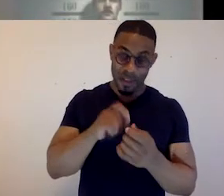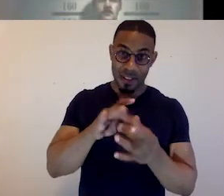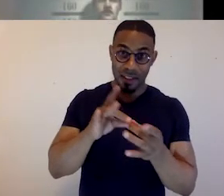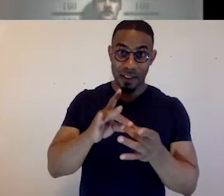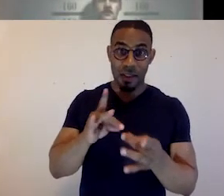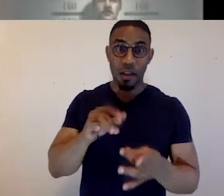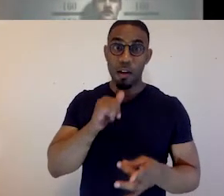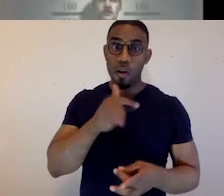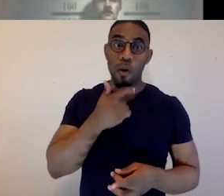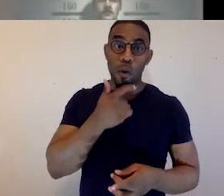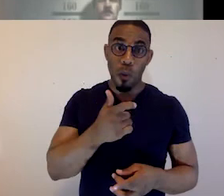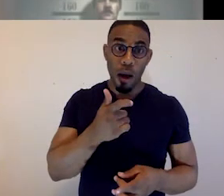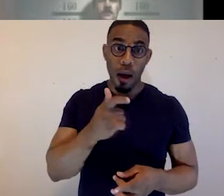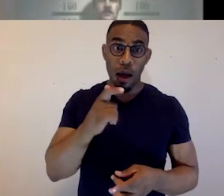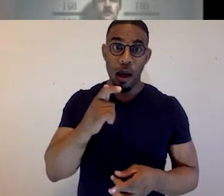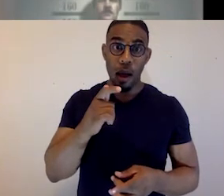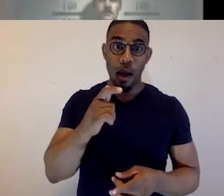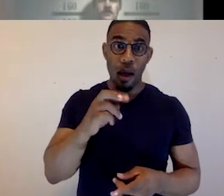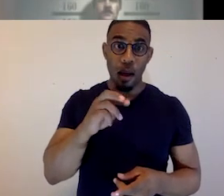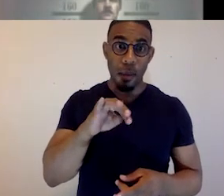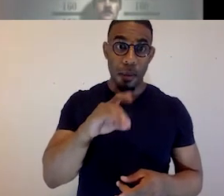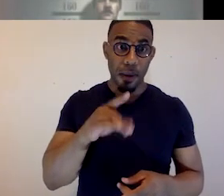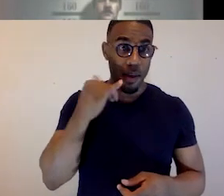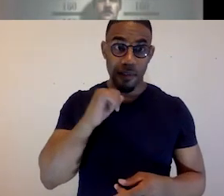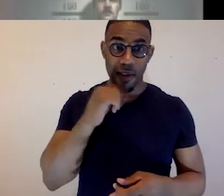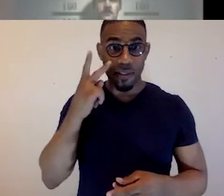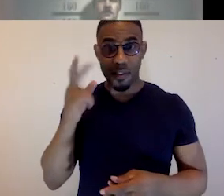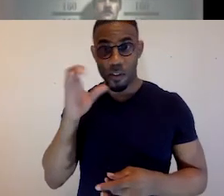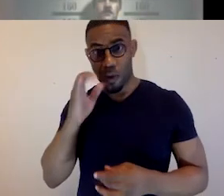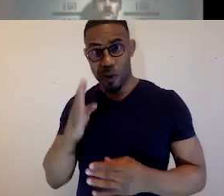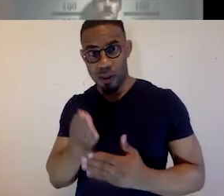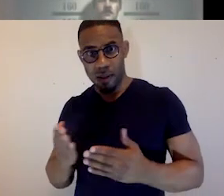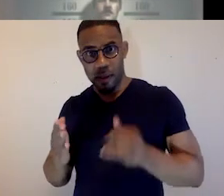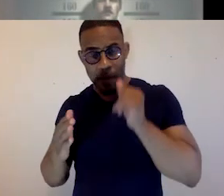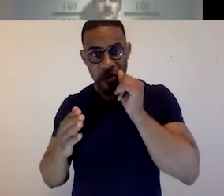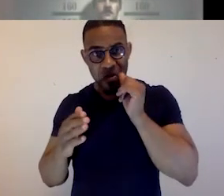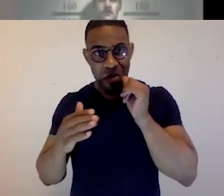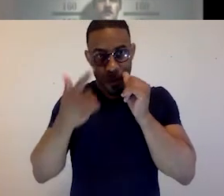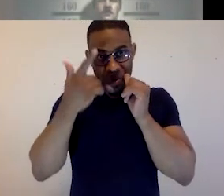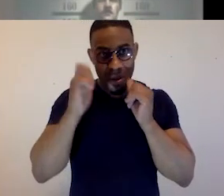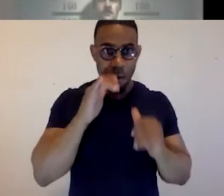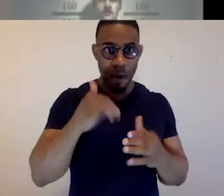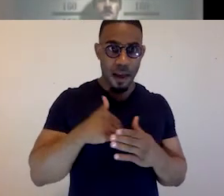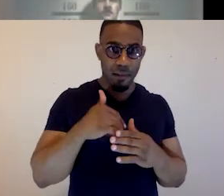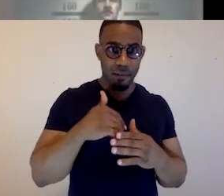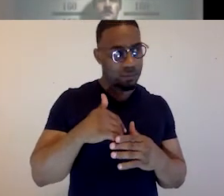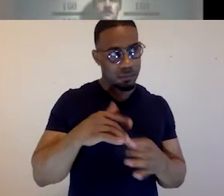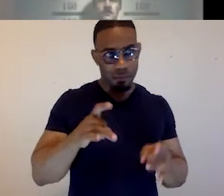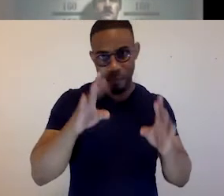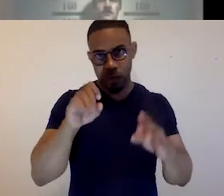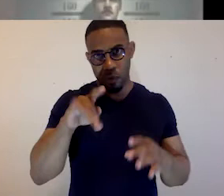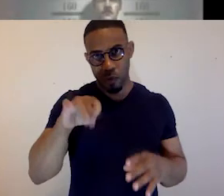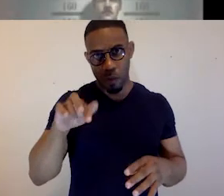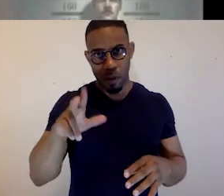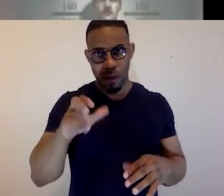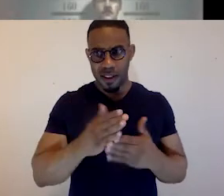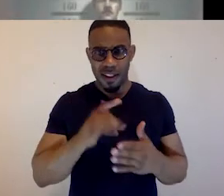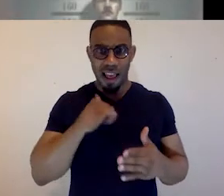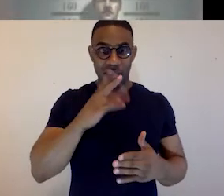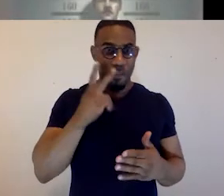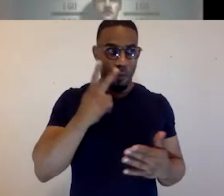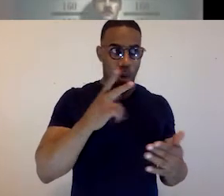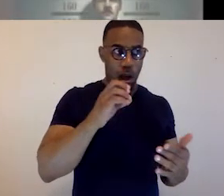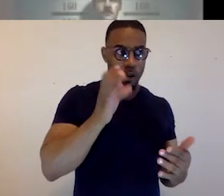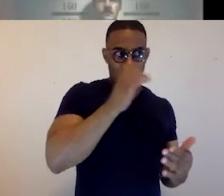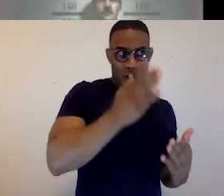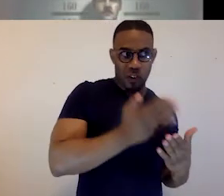said, don't watch Beyond Stranger Things if you haven't seen Stranger Things, because they're going to have spoilers, right? The thing is, I've never